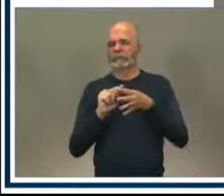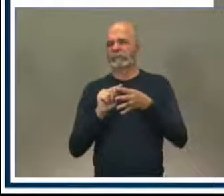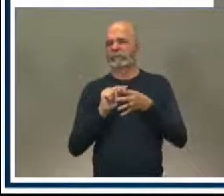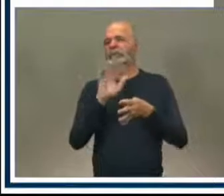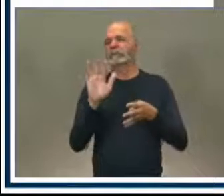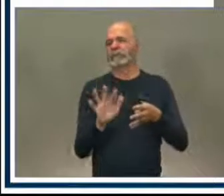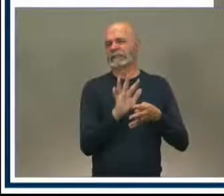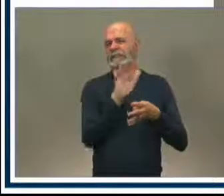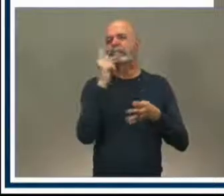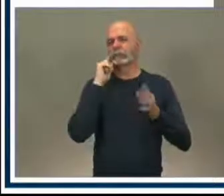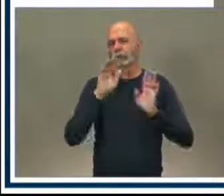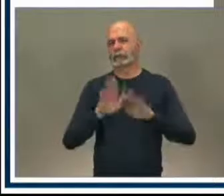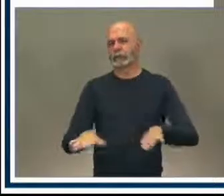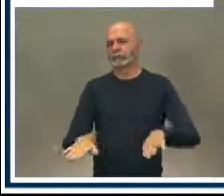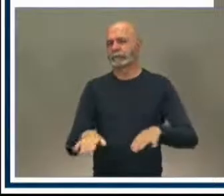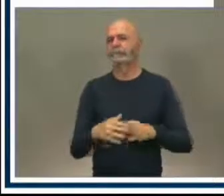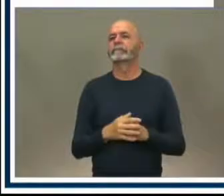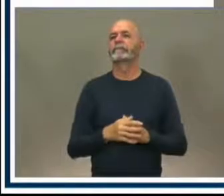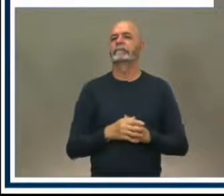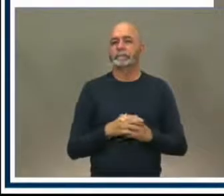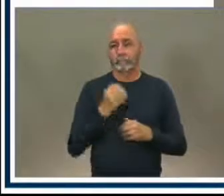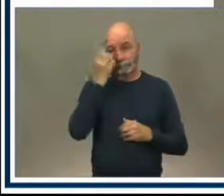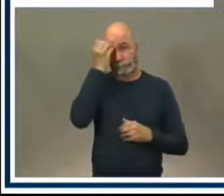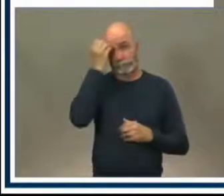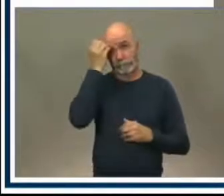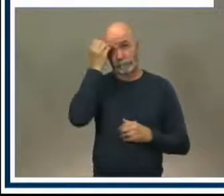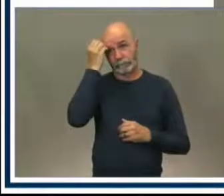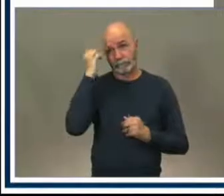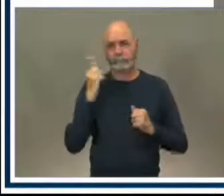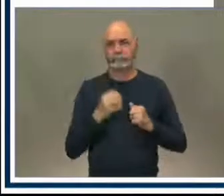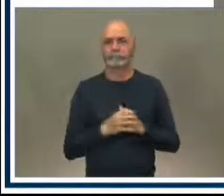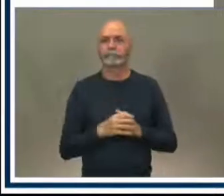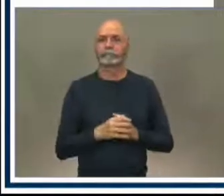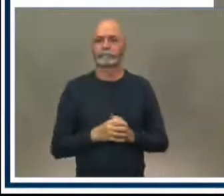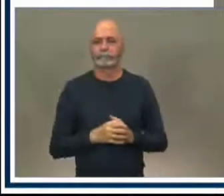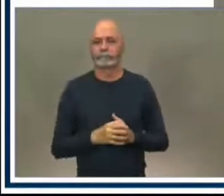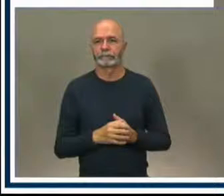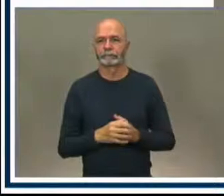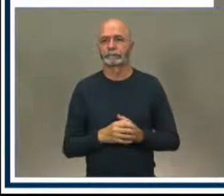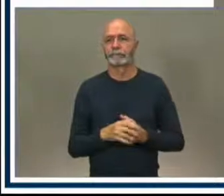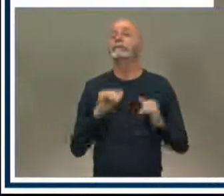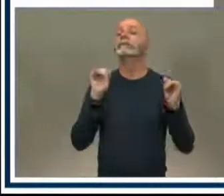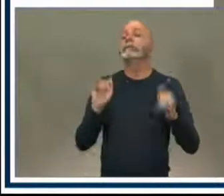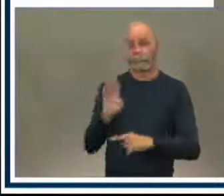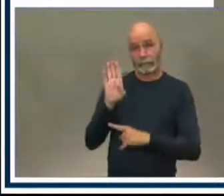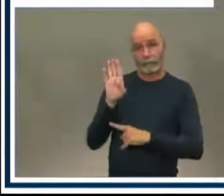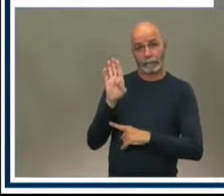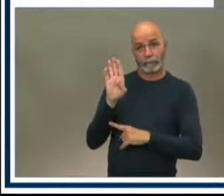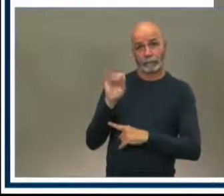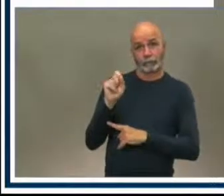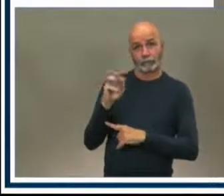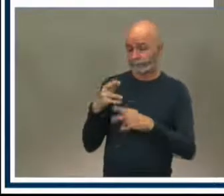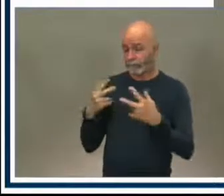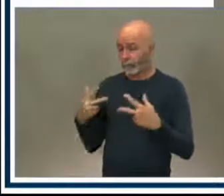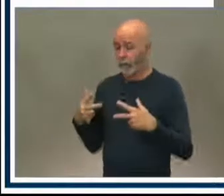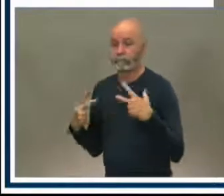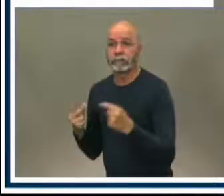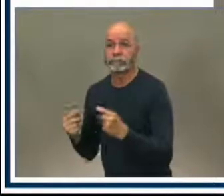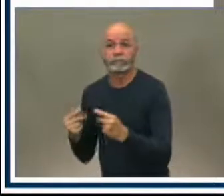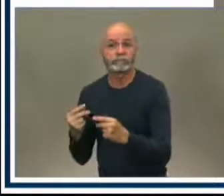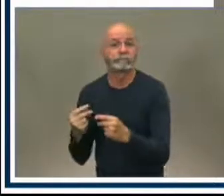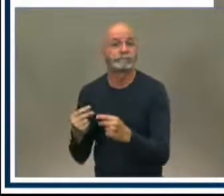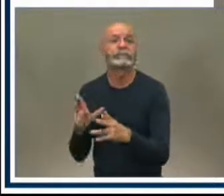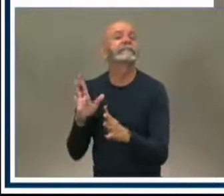kids. And although we will be rolling out booster doses, our first priority will be to get vaccine